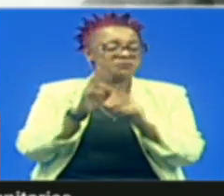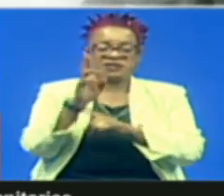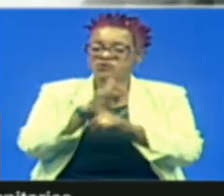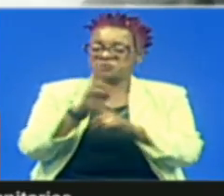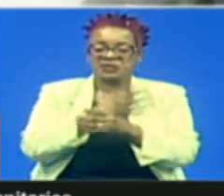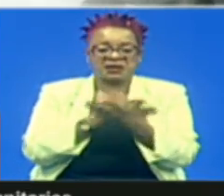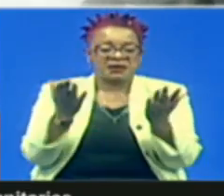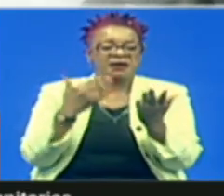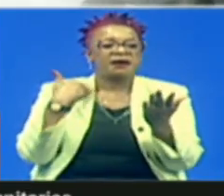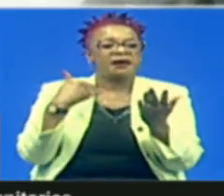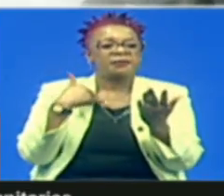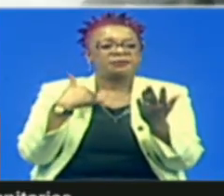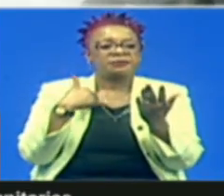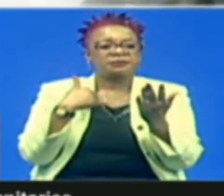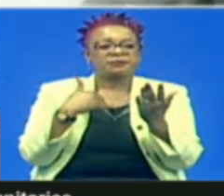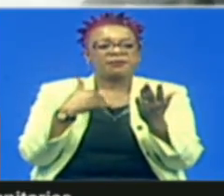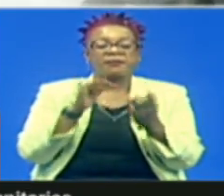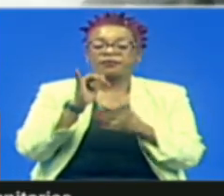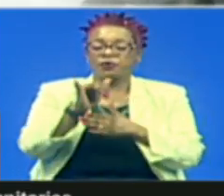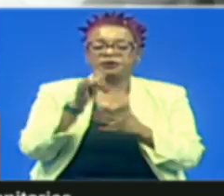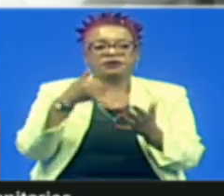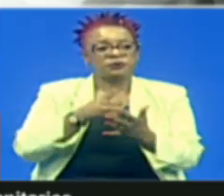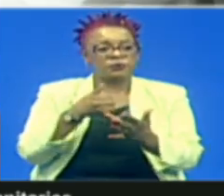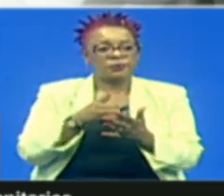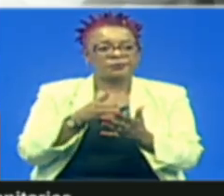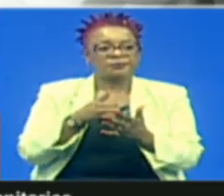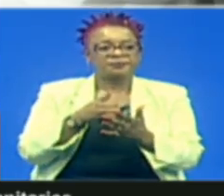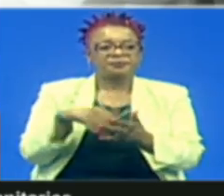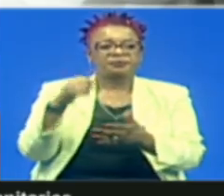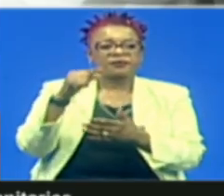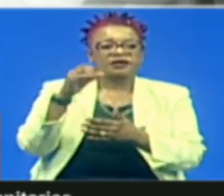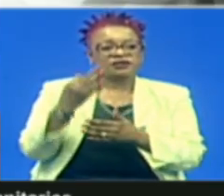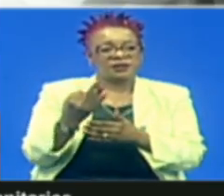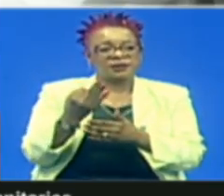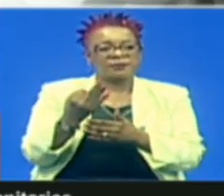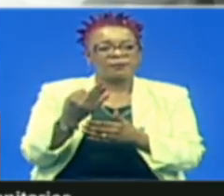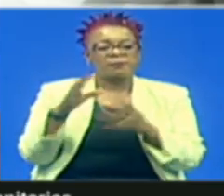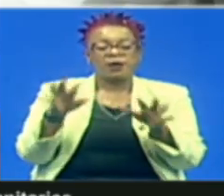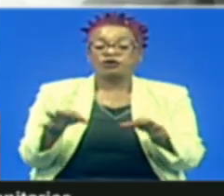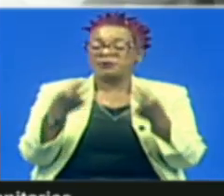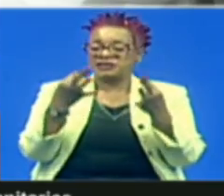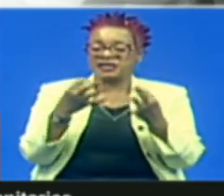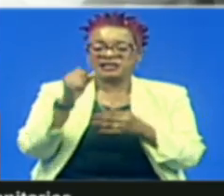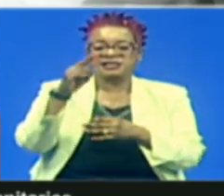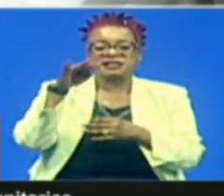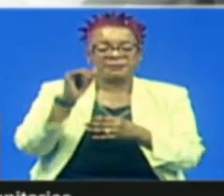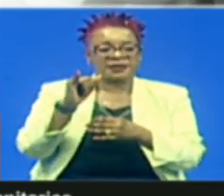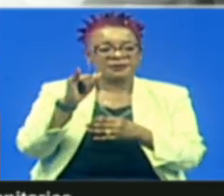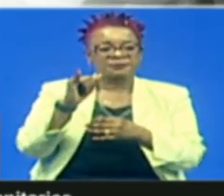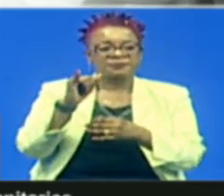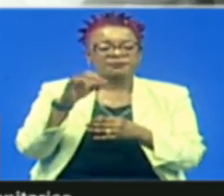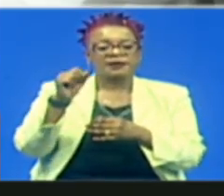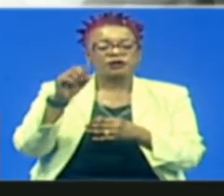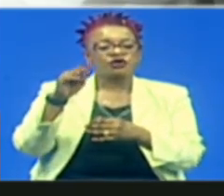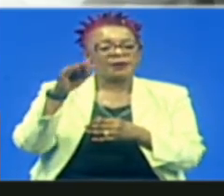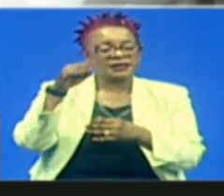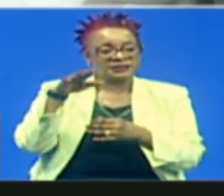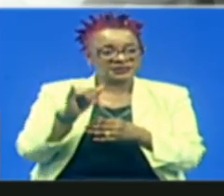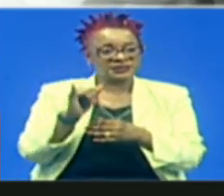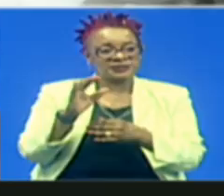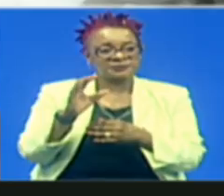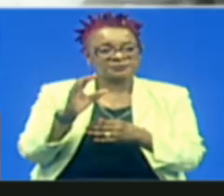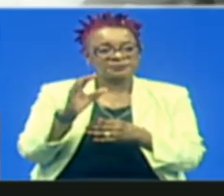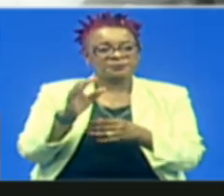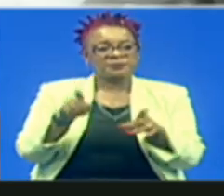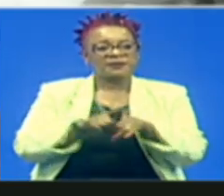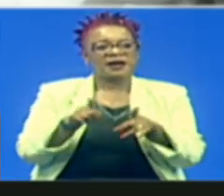crime. Prohibited firearms include automatic and semi-automatic self-loading military assault rifles such